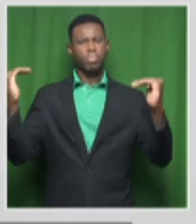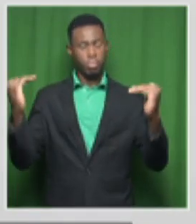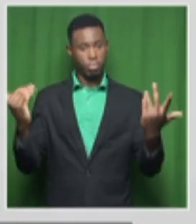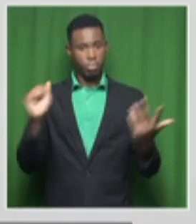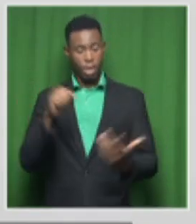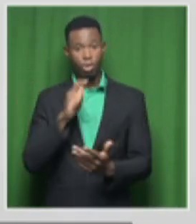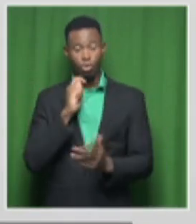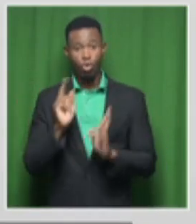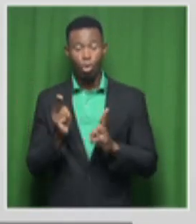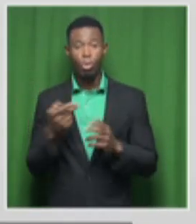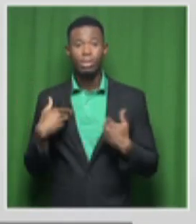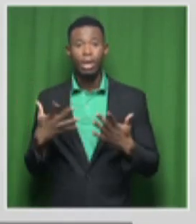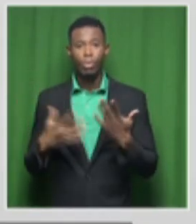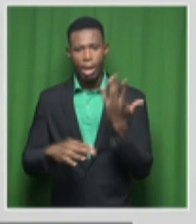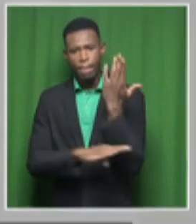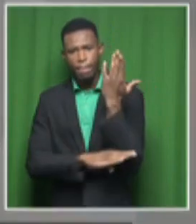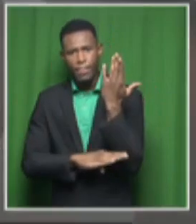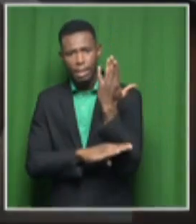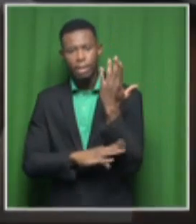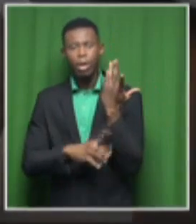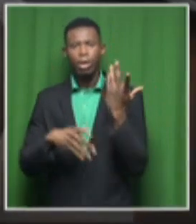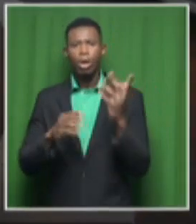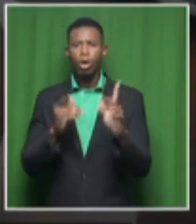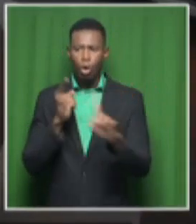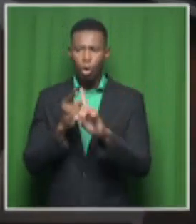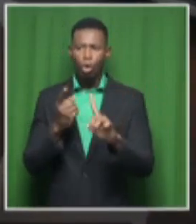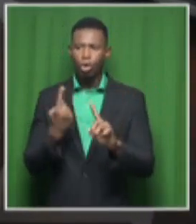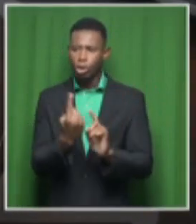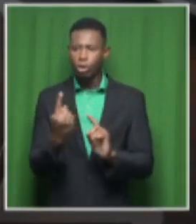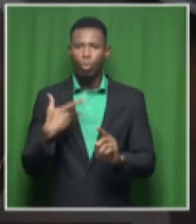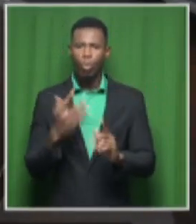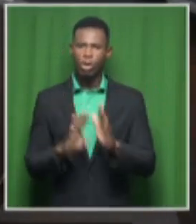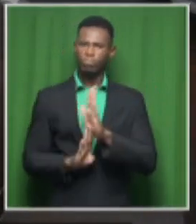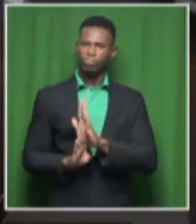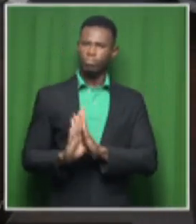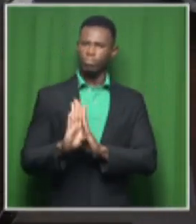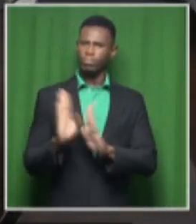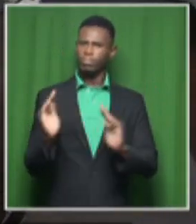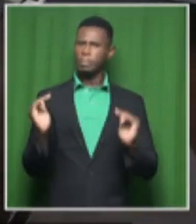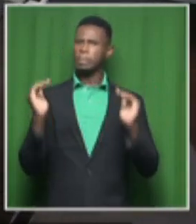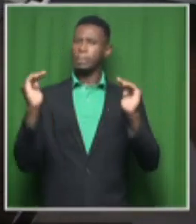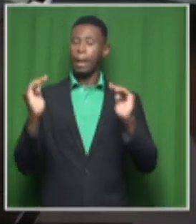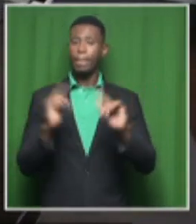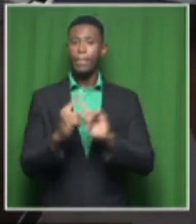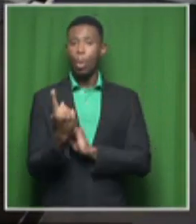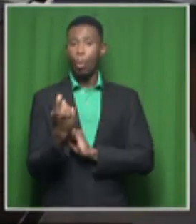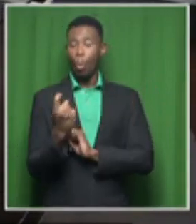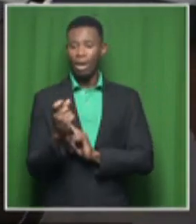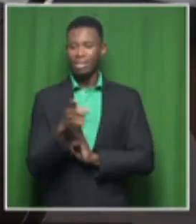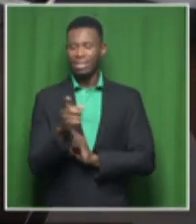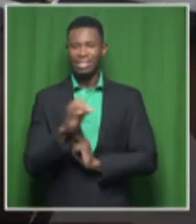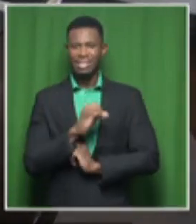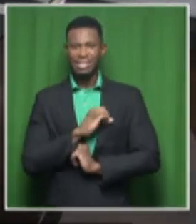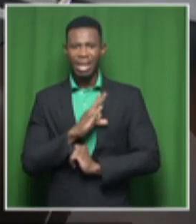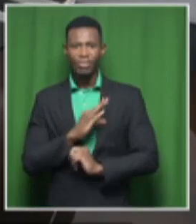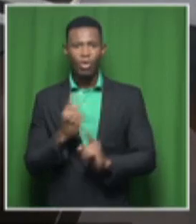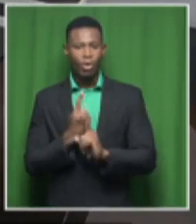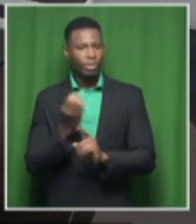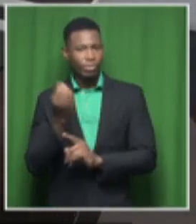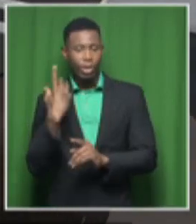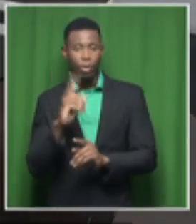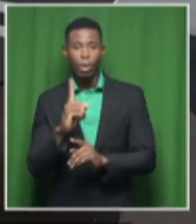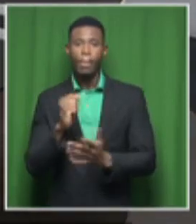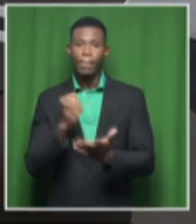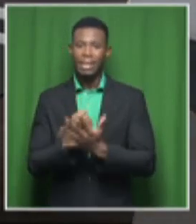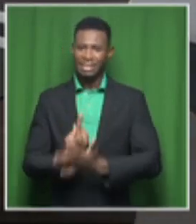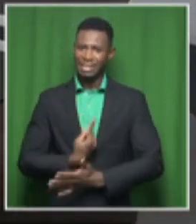the organization, we just want to see ourselves growing. One of the mistakes that employees make is that they fail to develop themselves. I always say to people, you